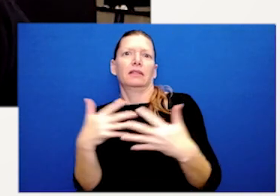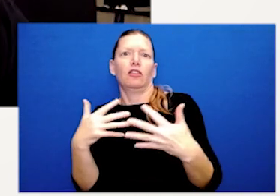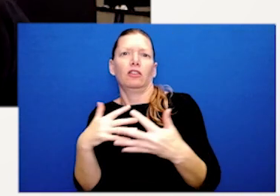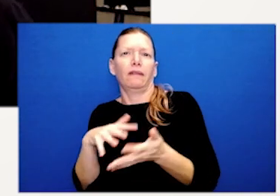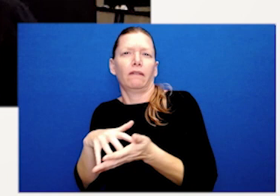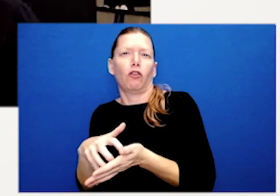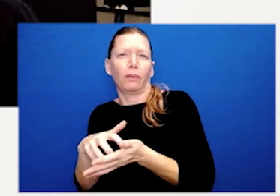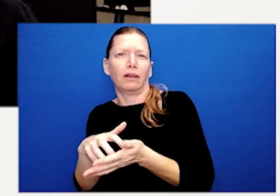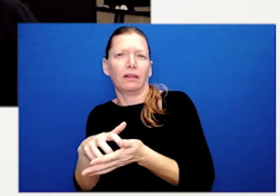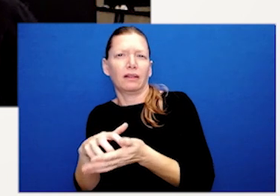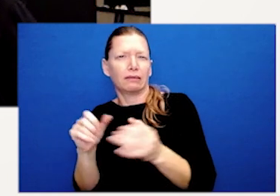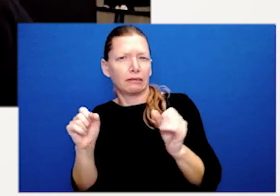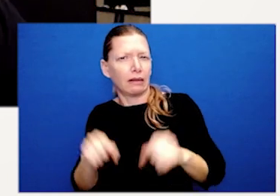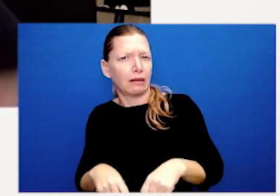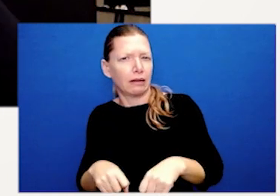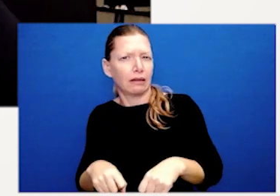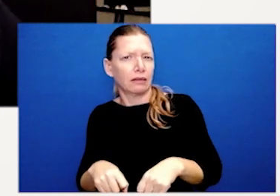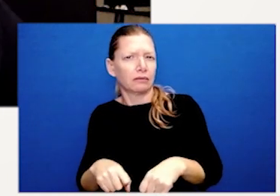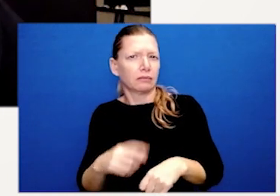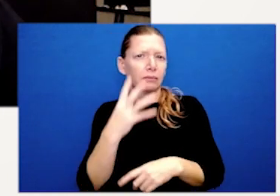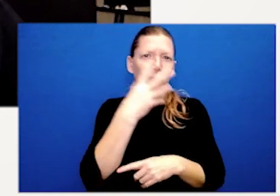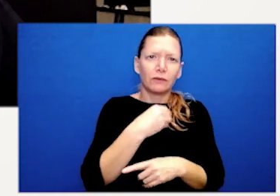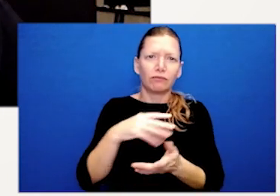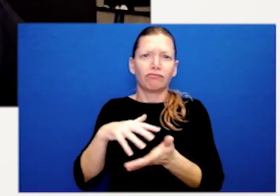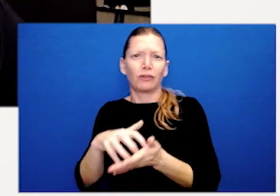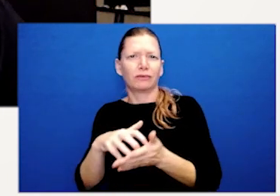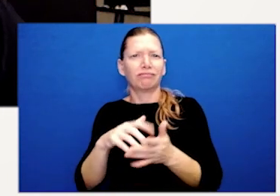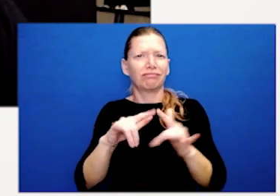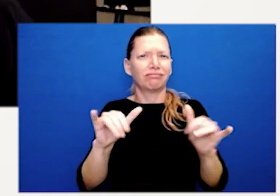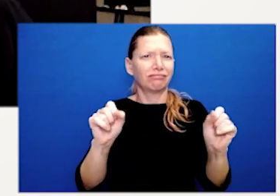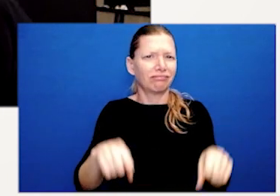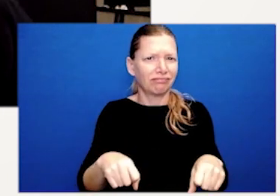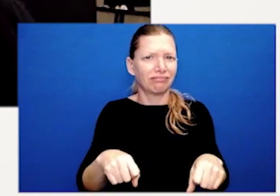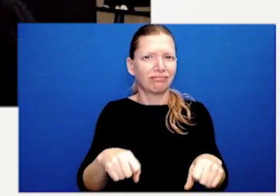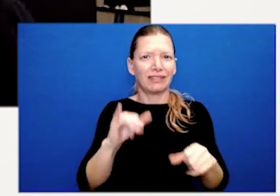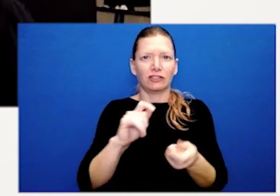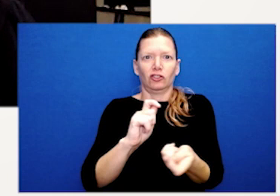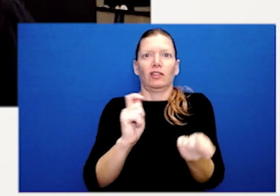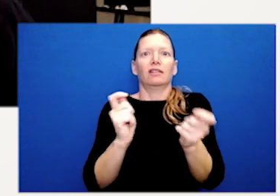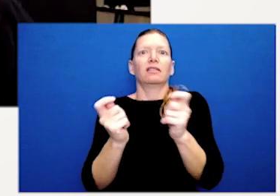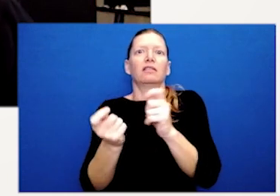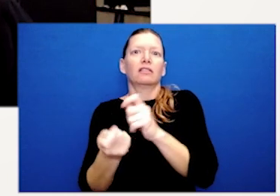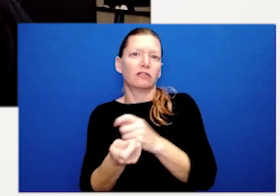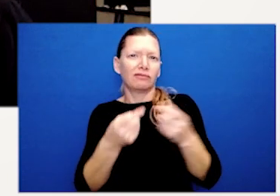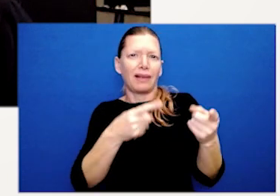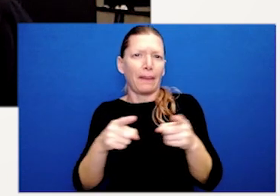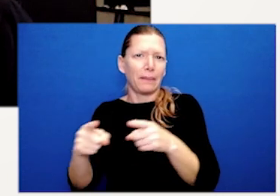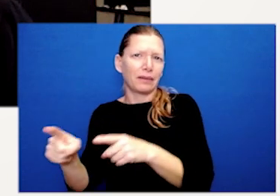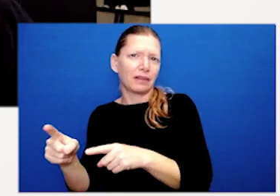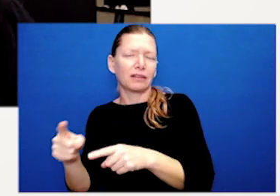beauty at the same time as this really scary vulnerability, and